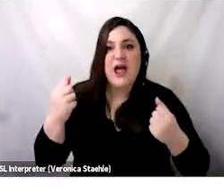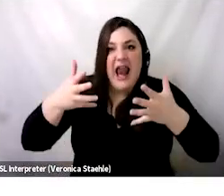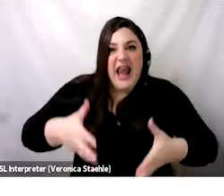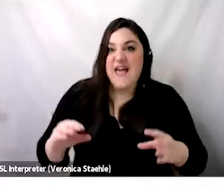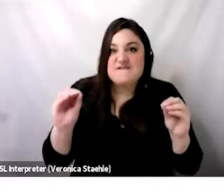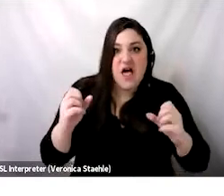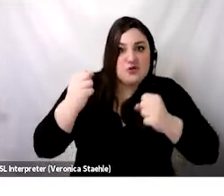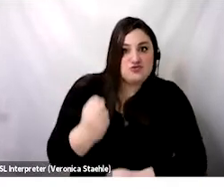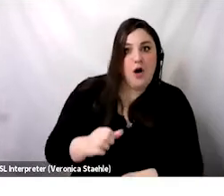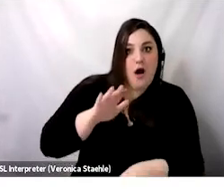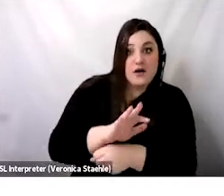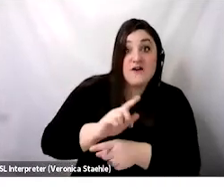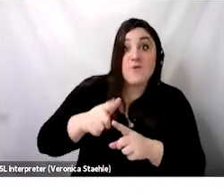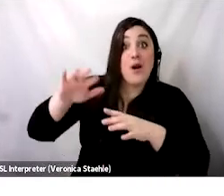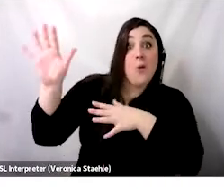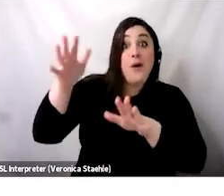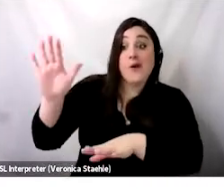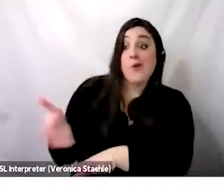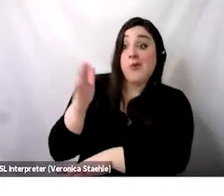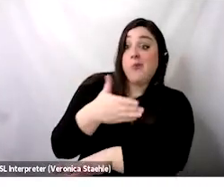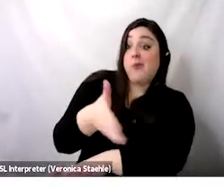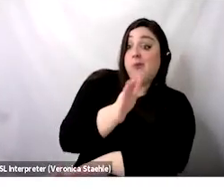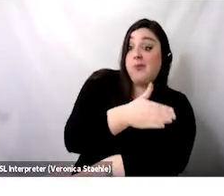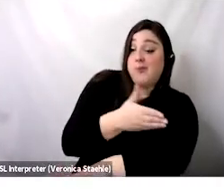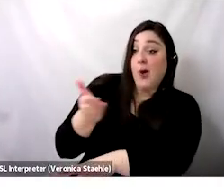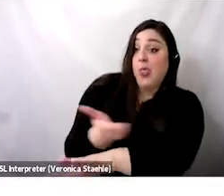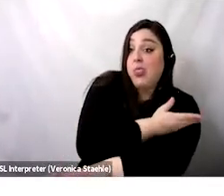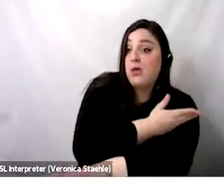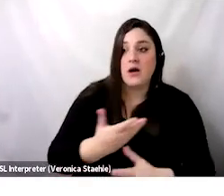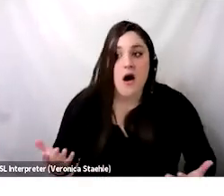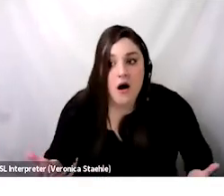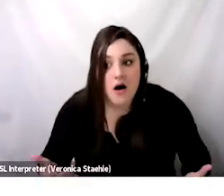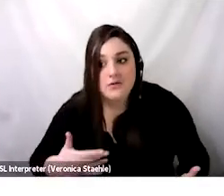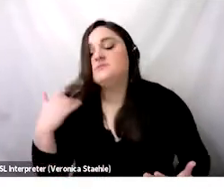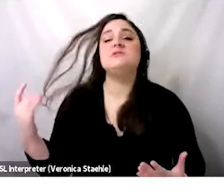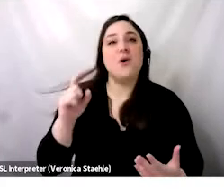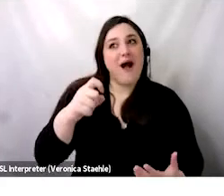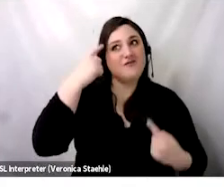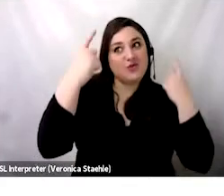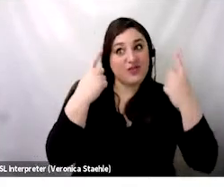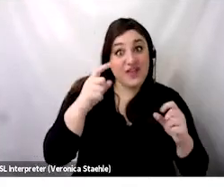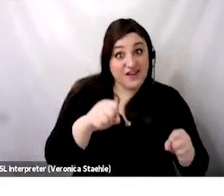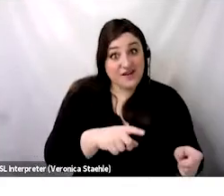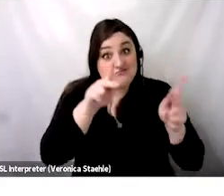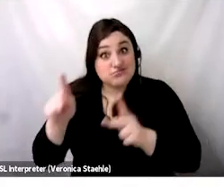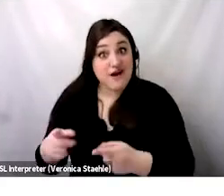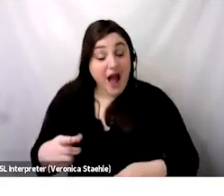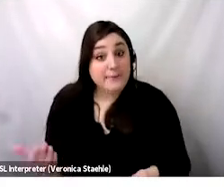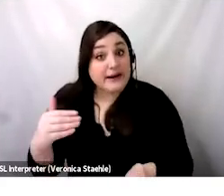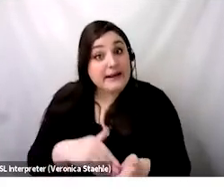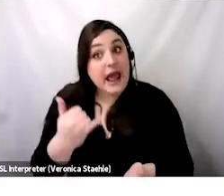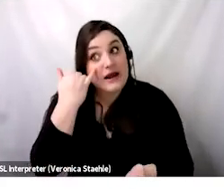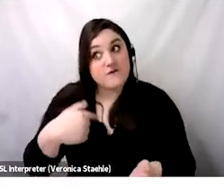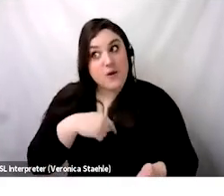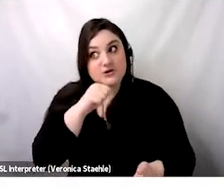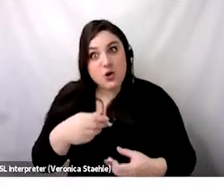minds, what is happening today with climate change, is this something that will happen again? Another